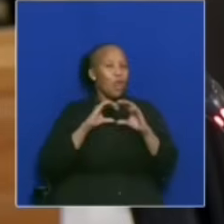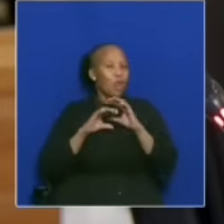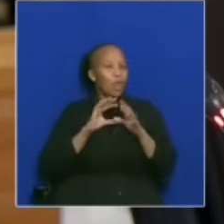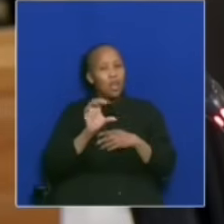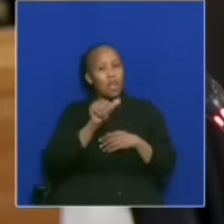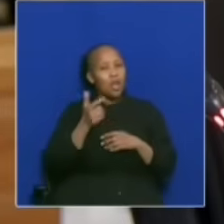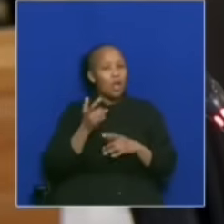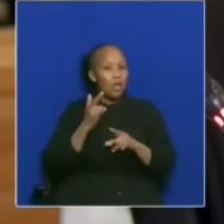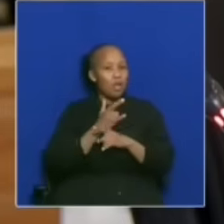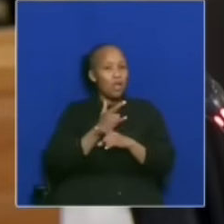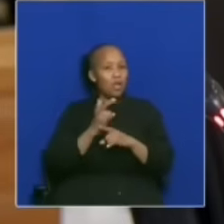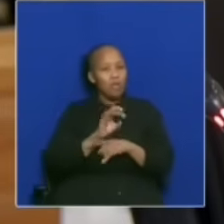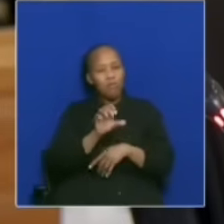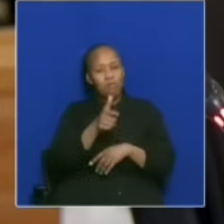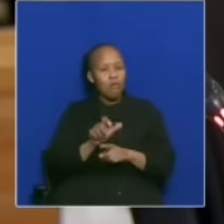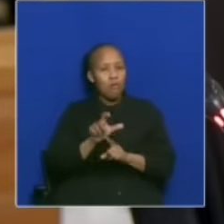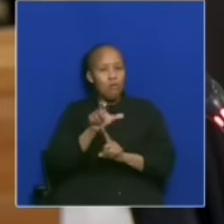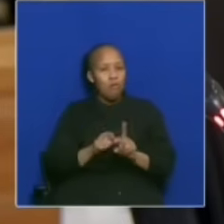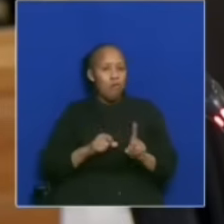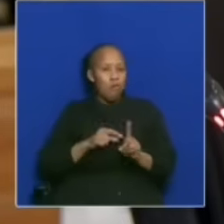who is,